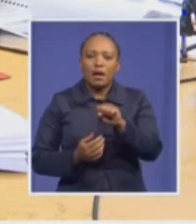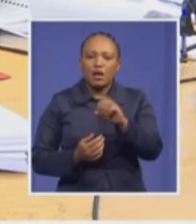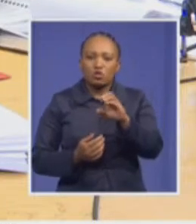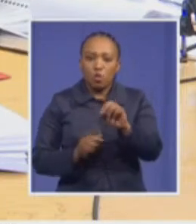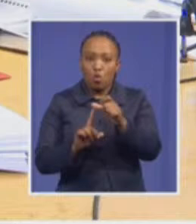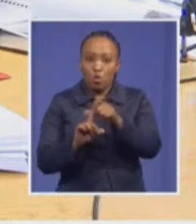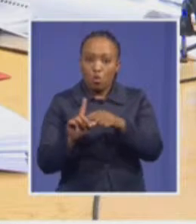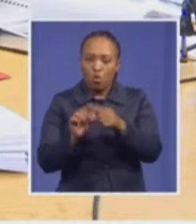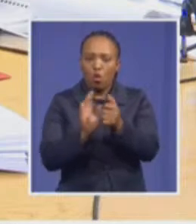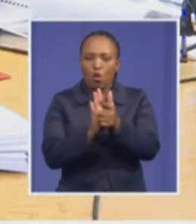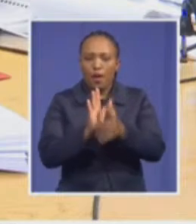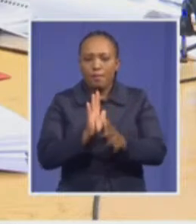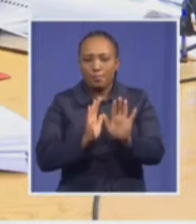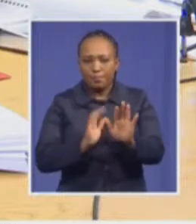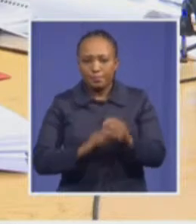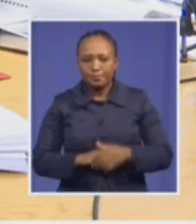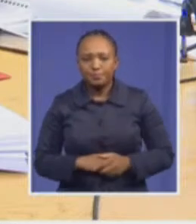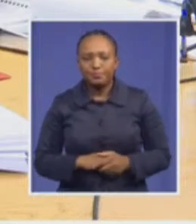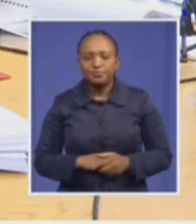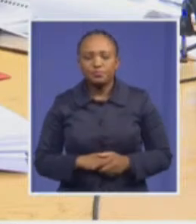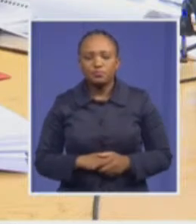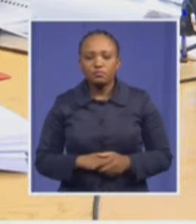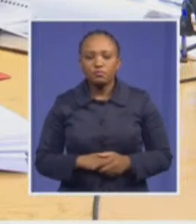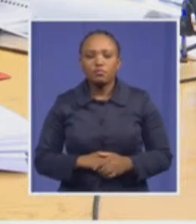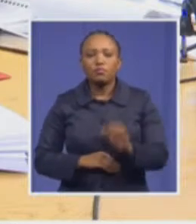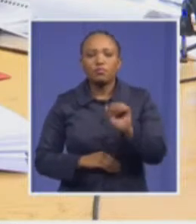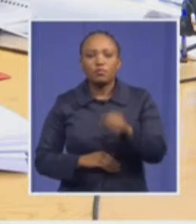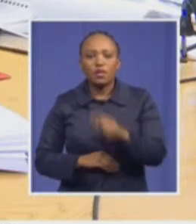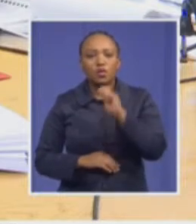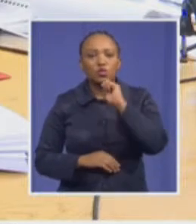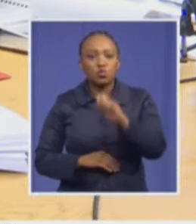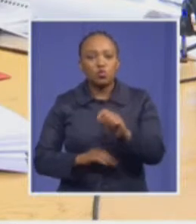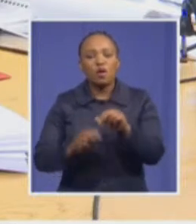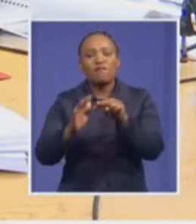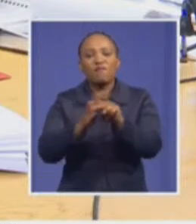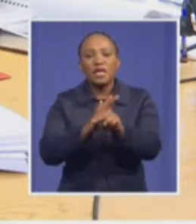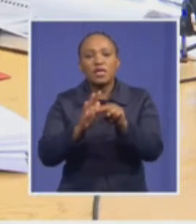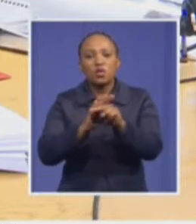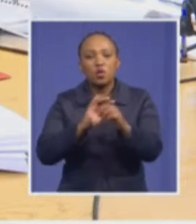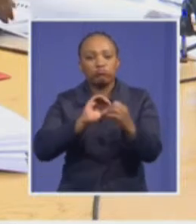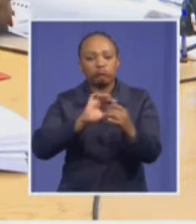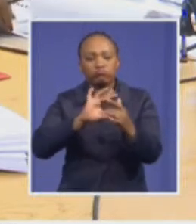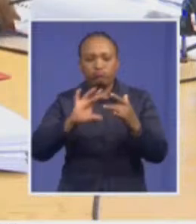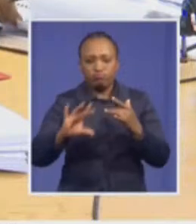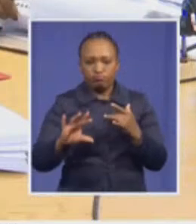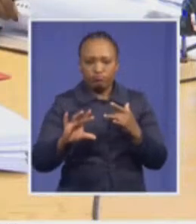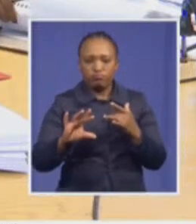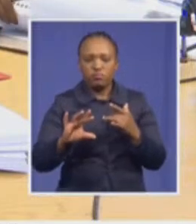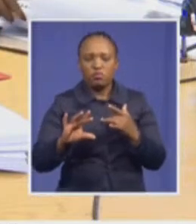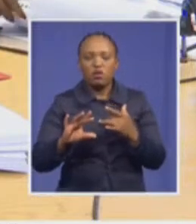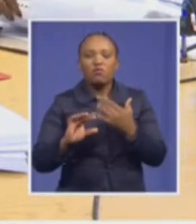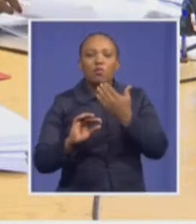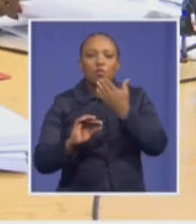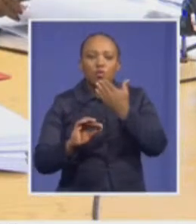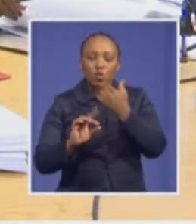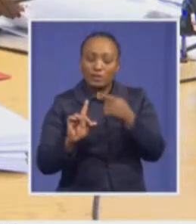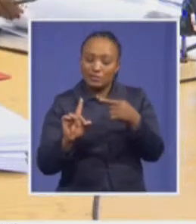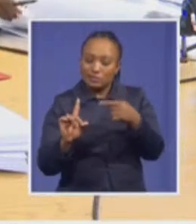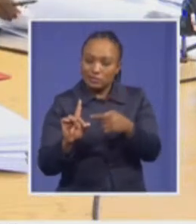Indeed, I do receive the videos from Ms. Mabaso, which I then immediately